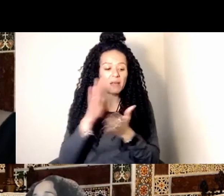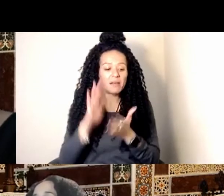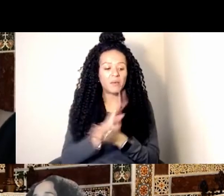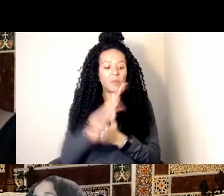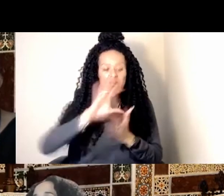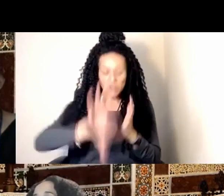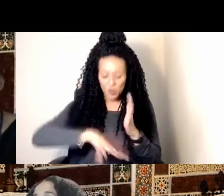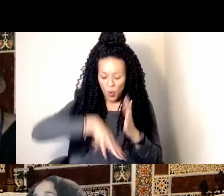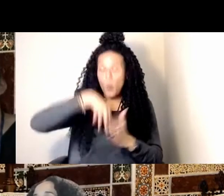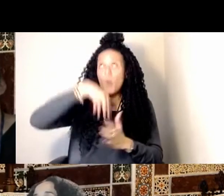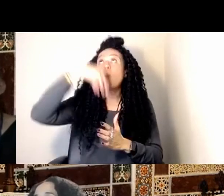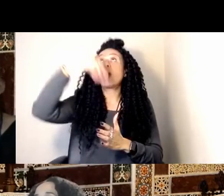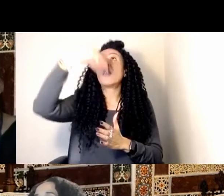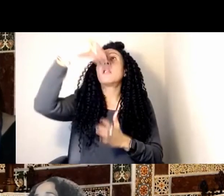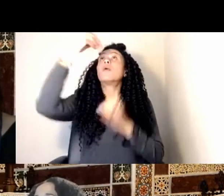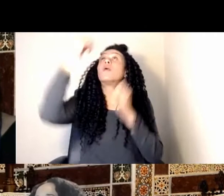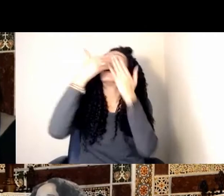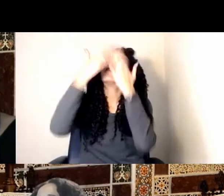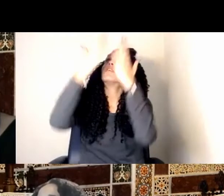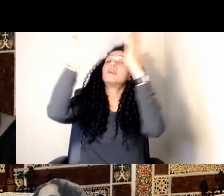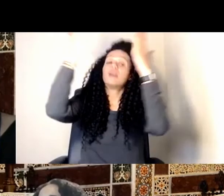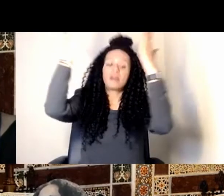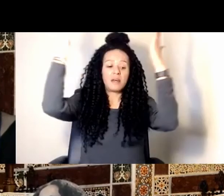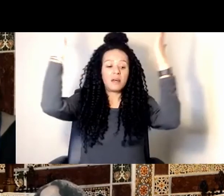soul to take to